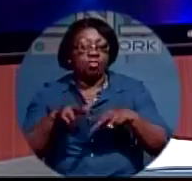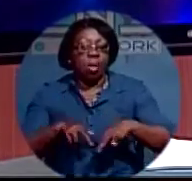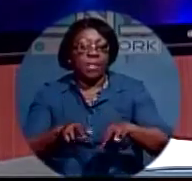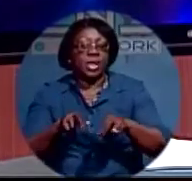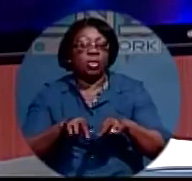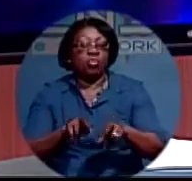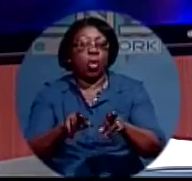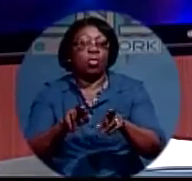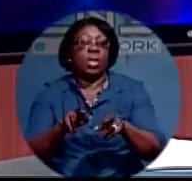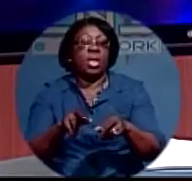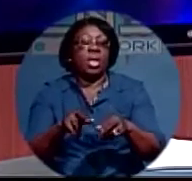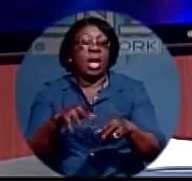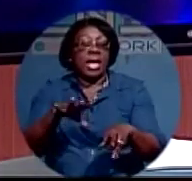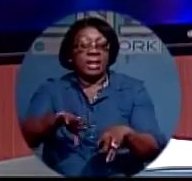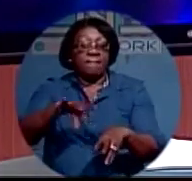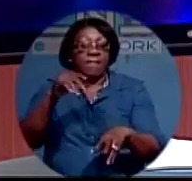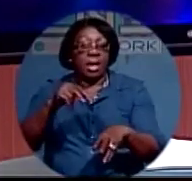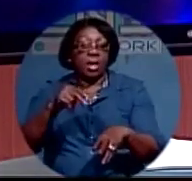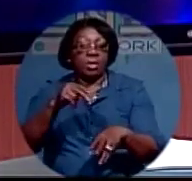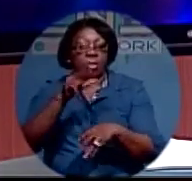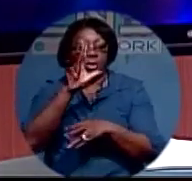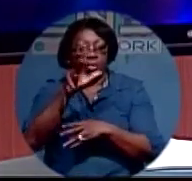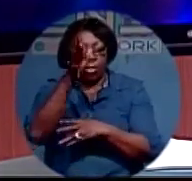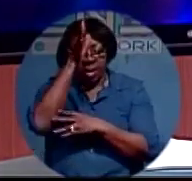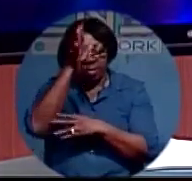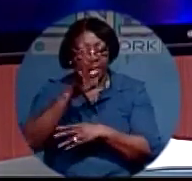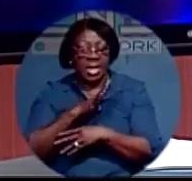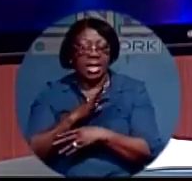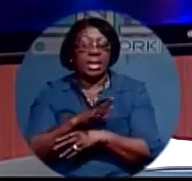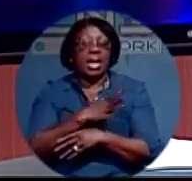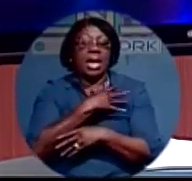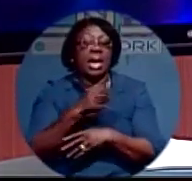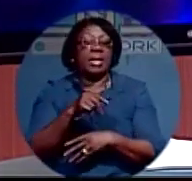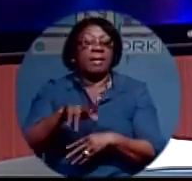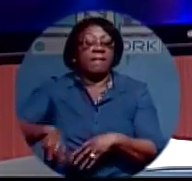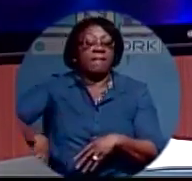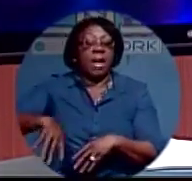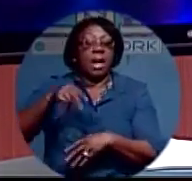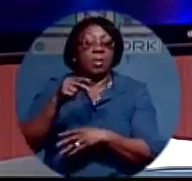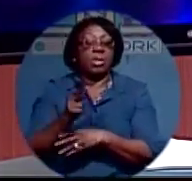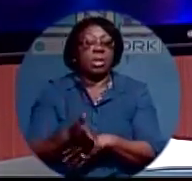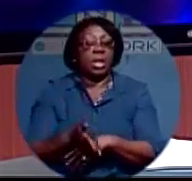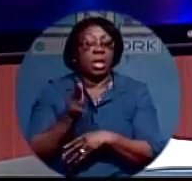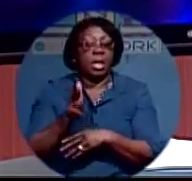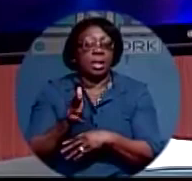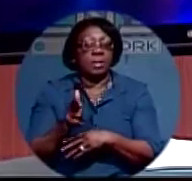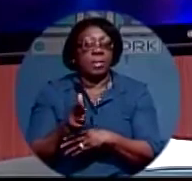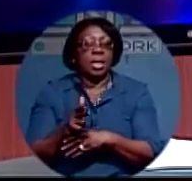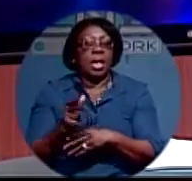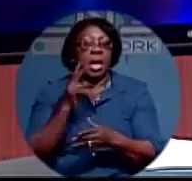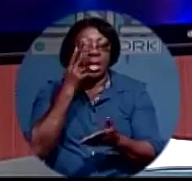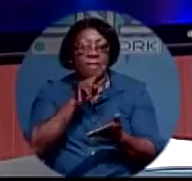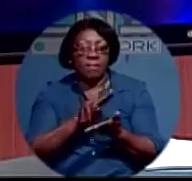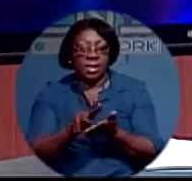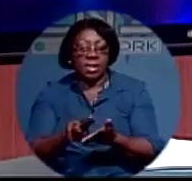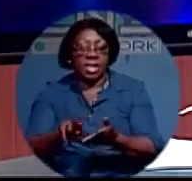searched a white 2002 Honda Civic occupied by those men and discovered the items. An investigation